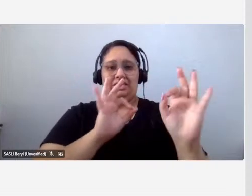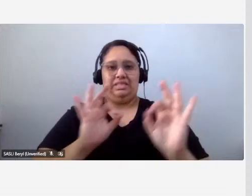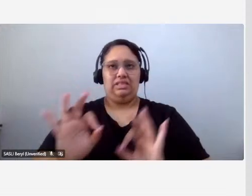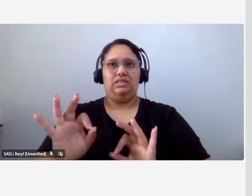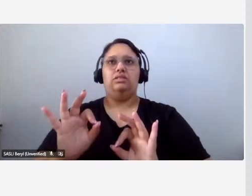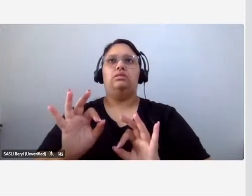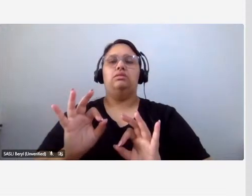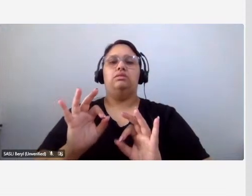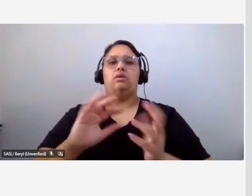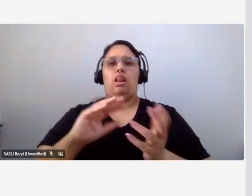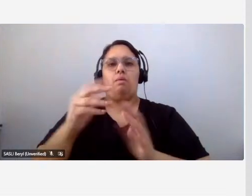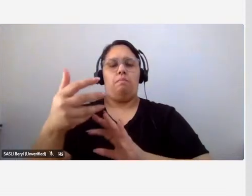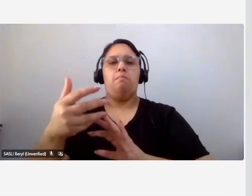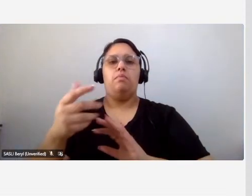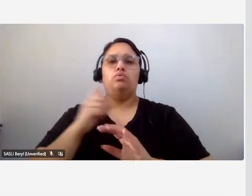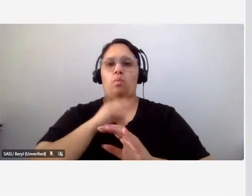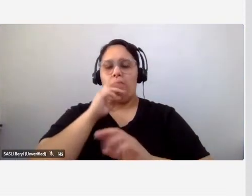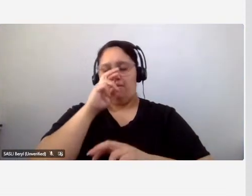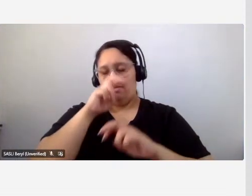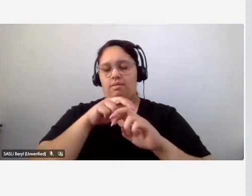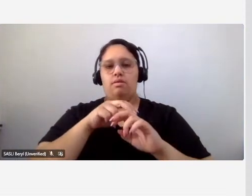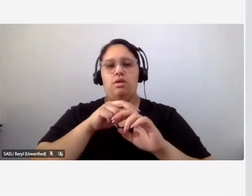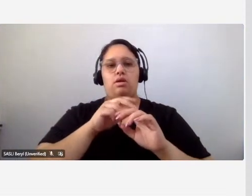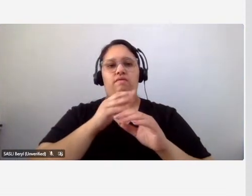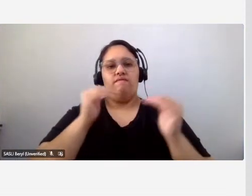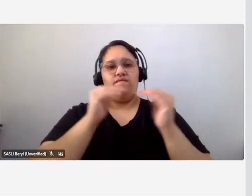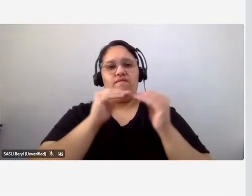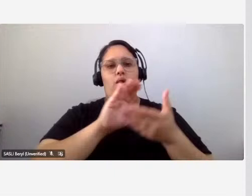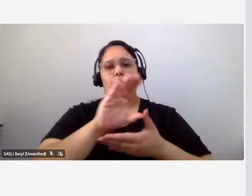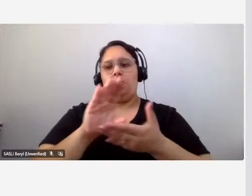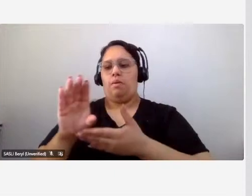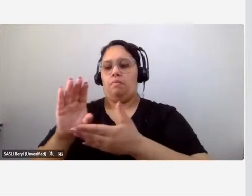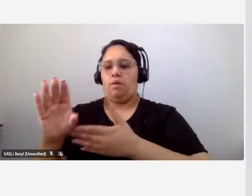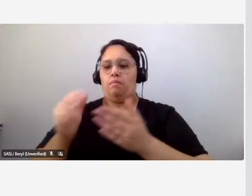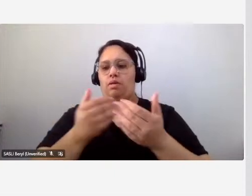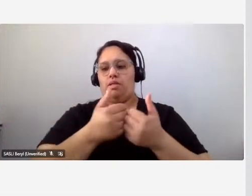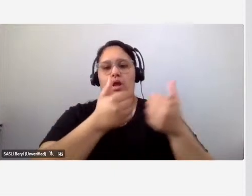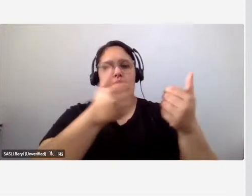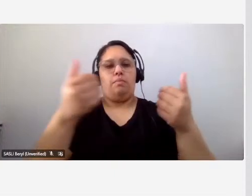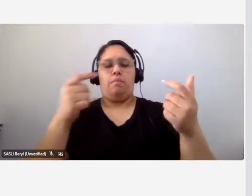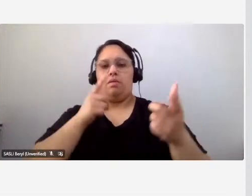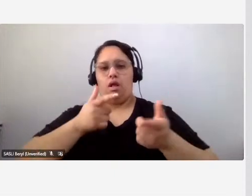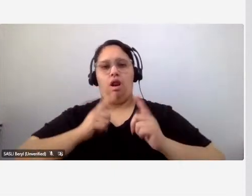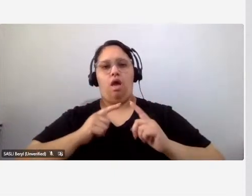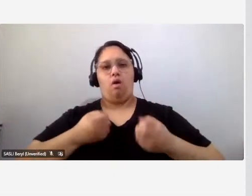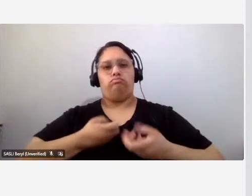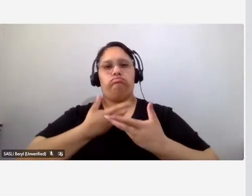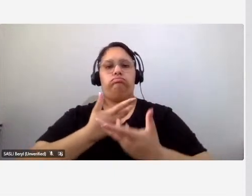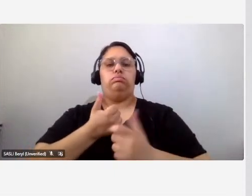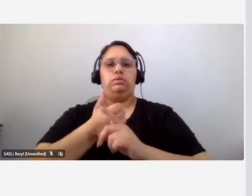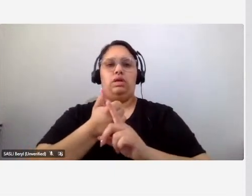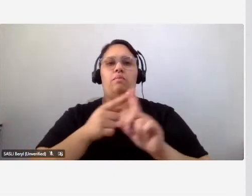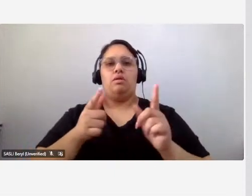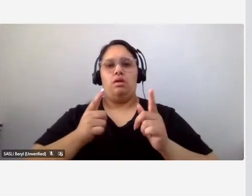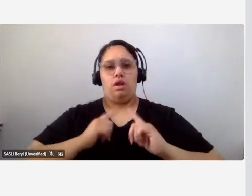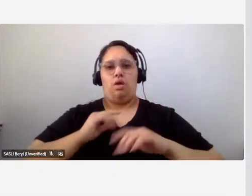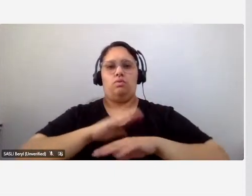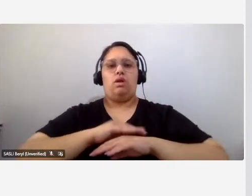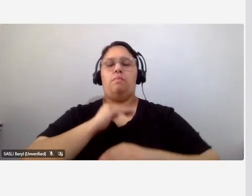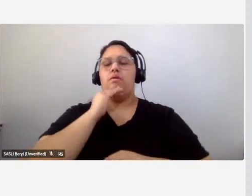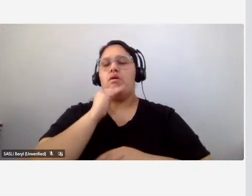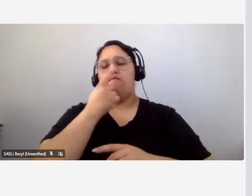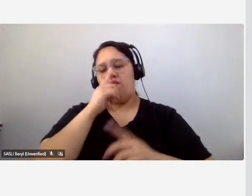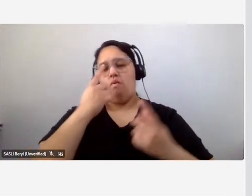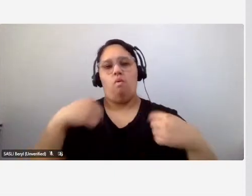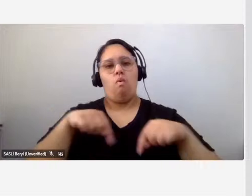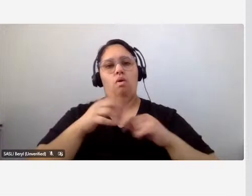then stifling. So there has to be a distribution that is equitable, but allows people to express themselves, but also allows enough time for